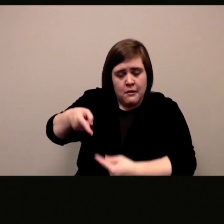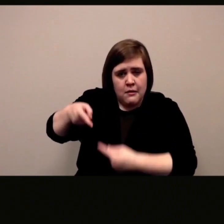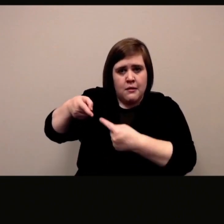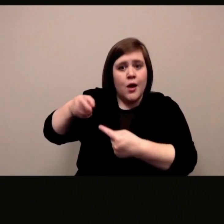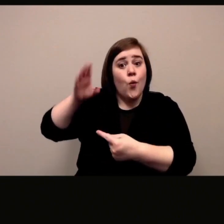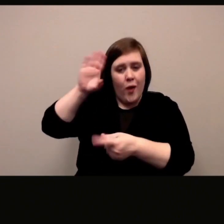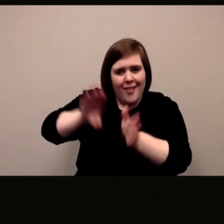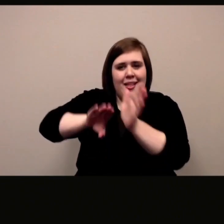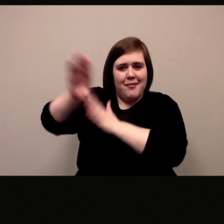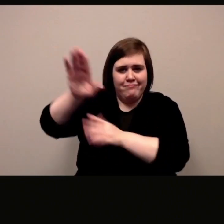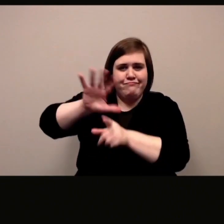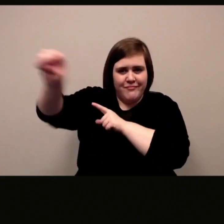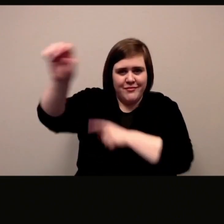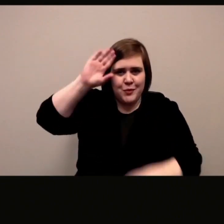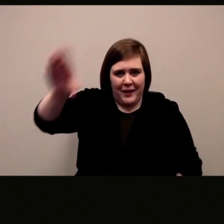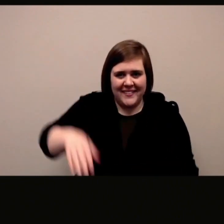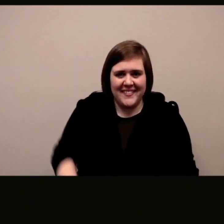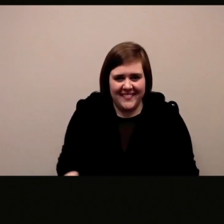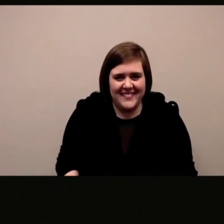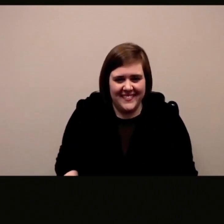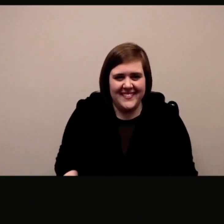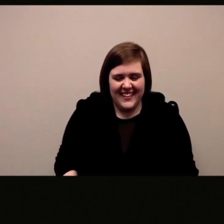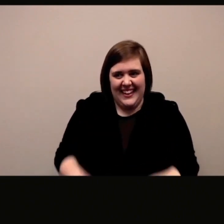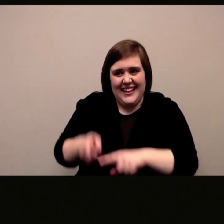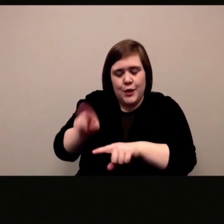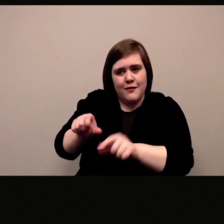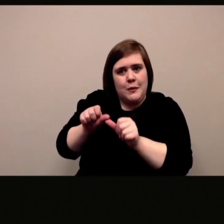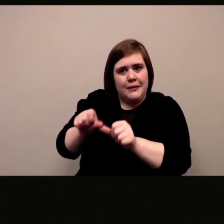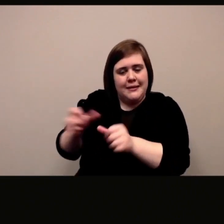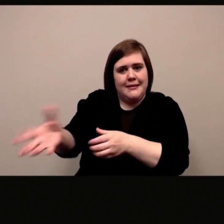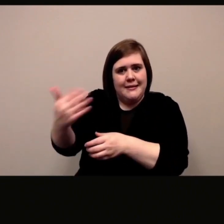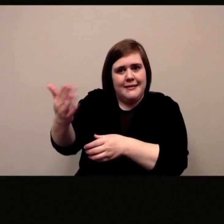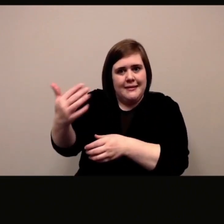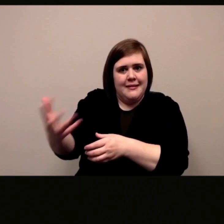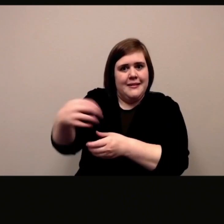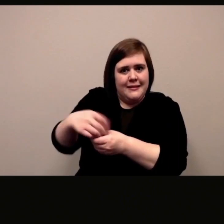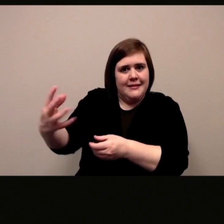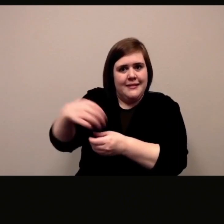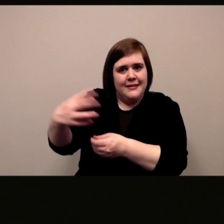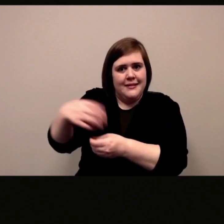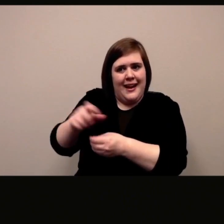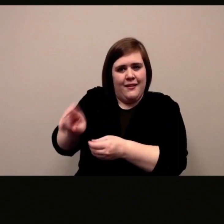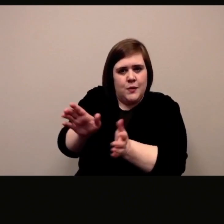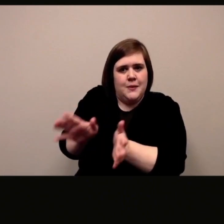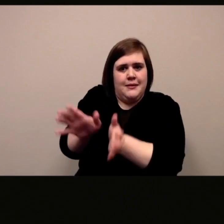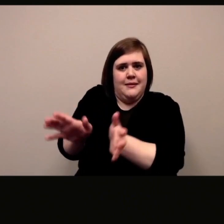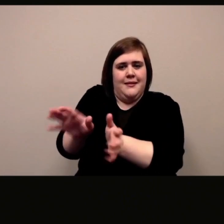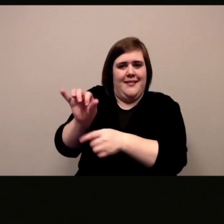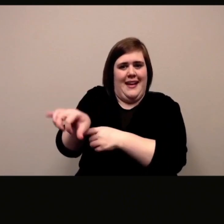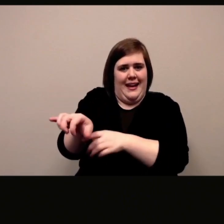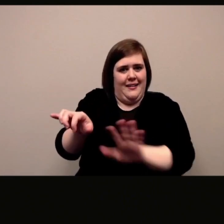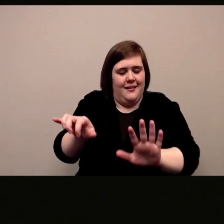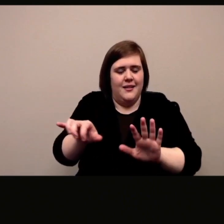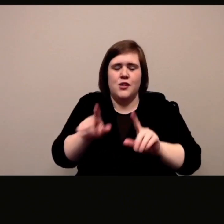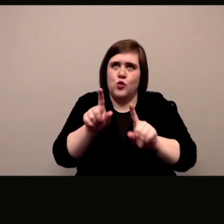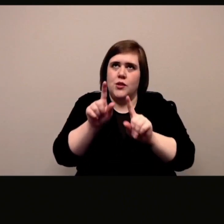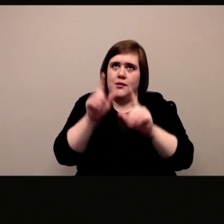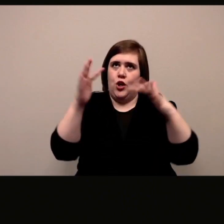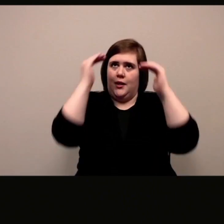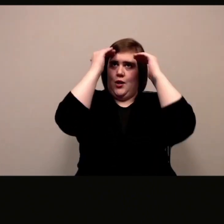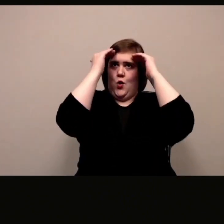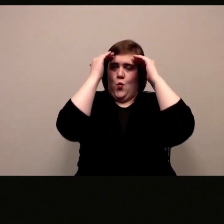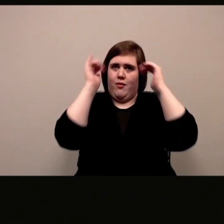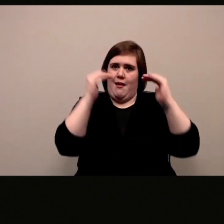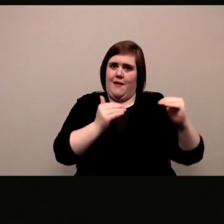right now, and you're going to have to keep them engaged. So just have that advanced thing. What I used to